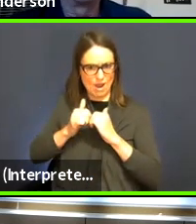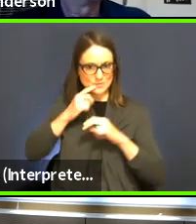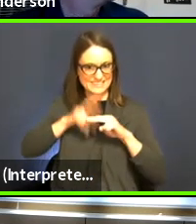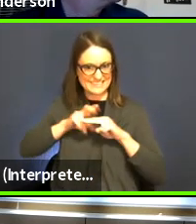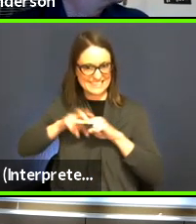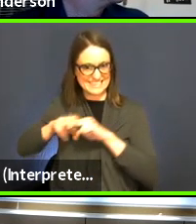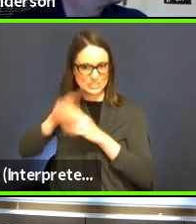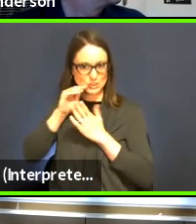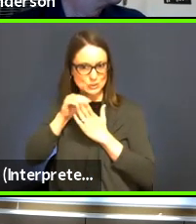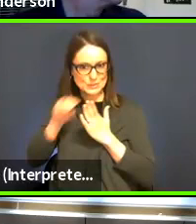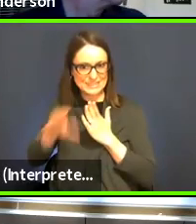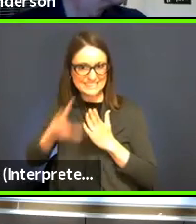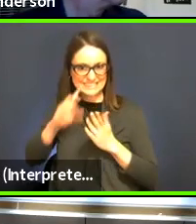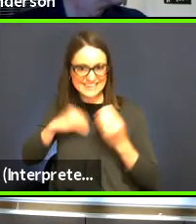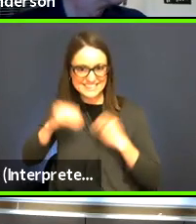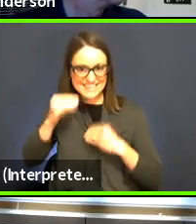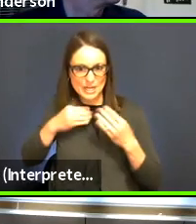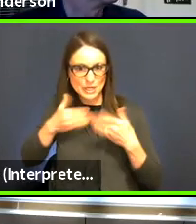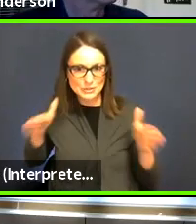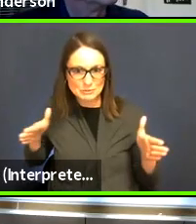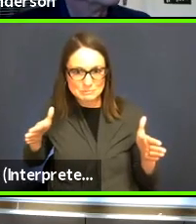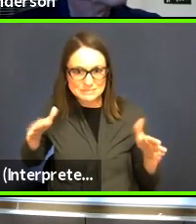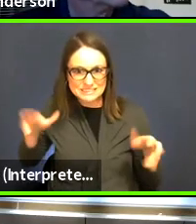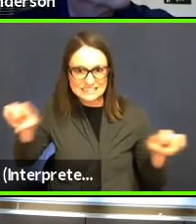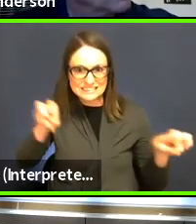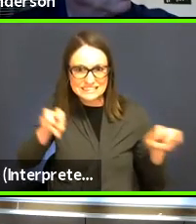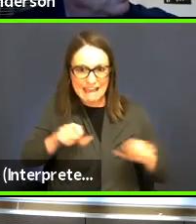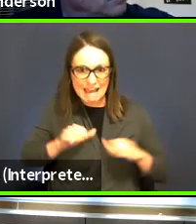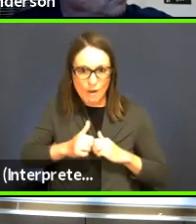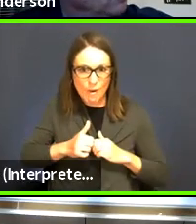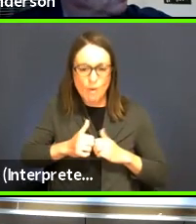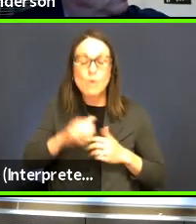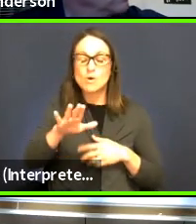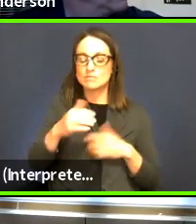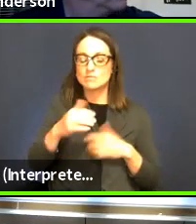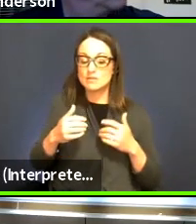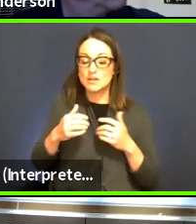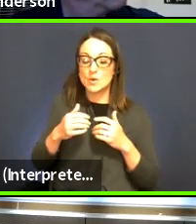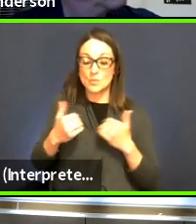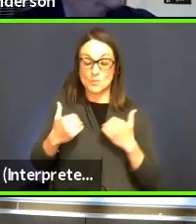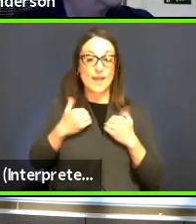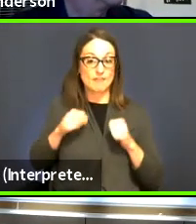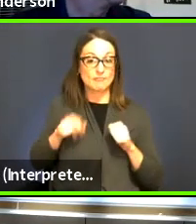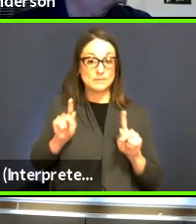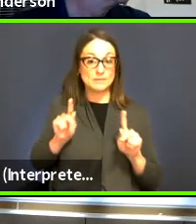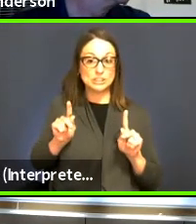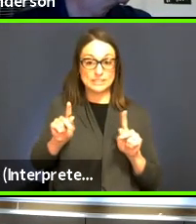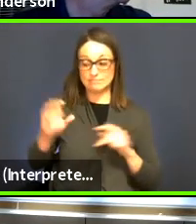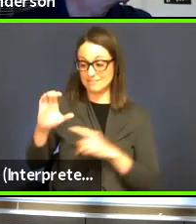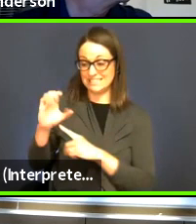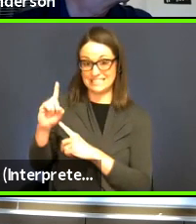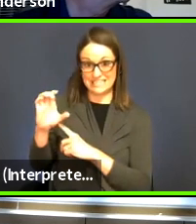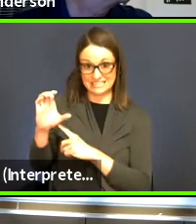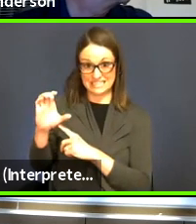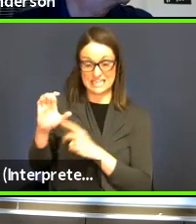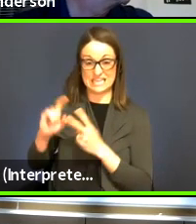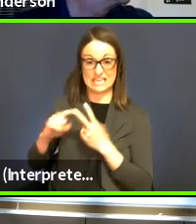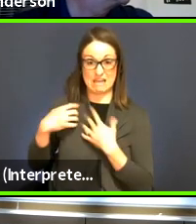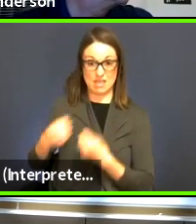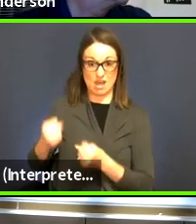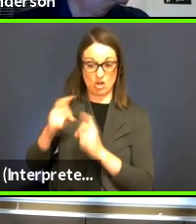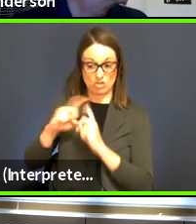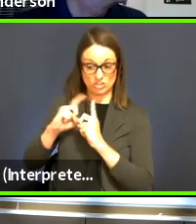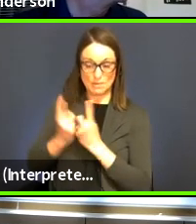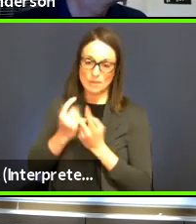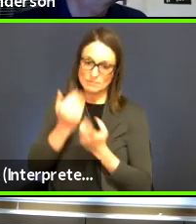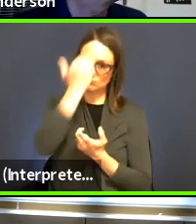students in our dining rooms. While we have permission from the CDC and health department, as you know,